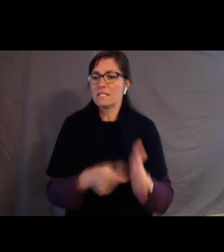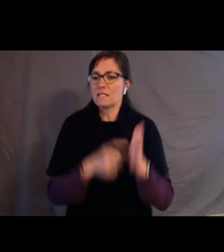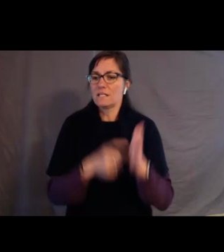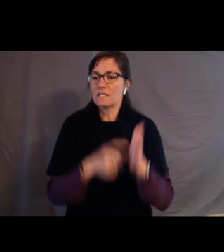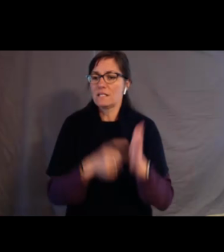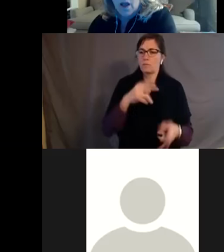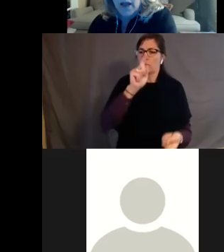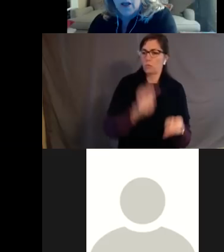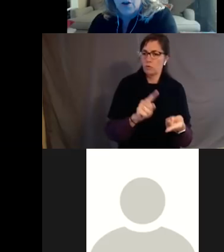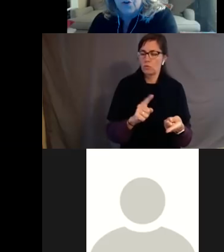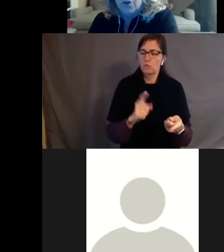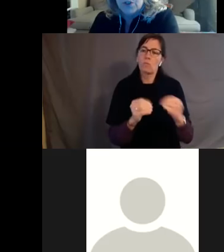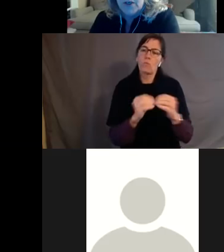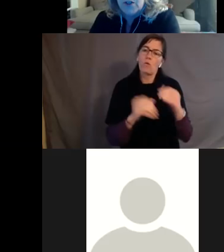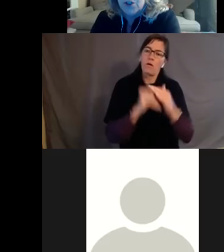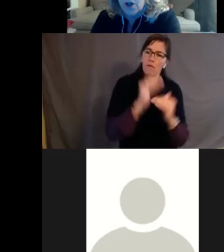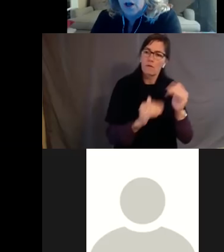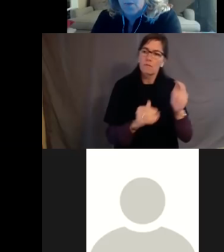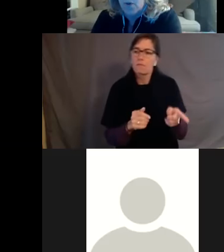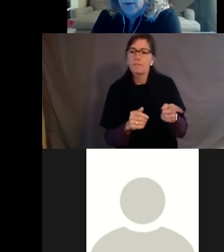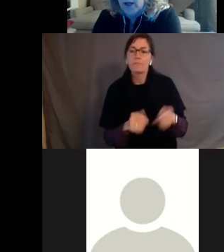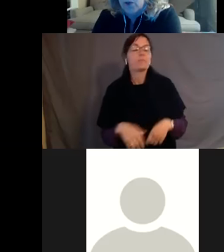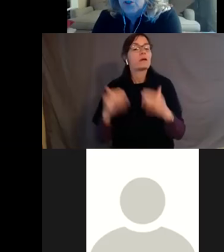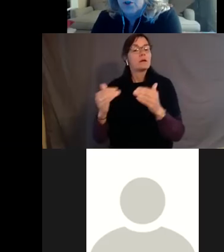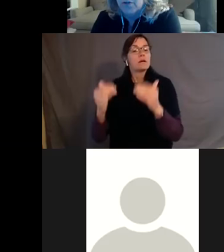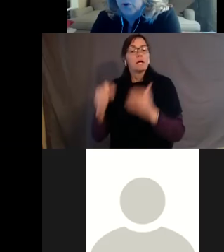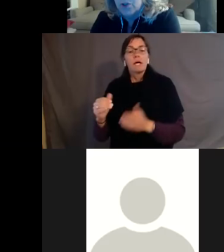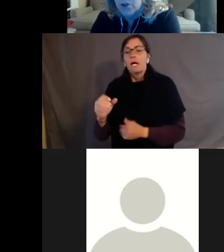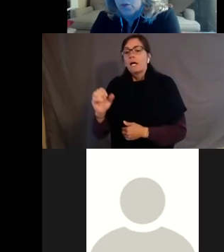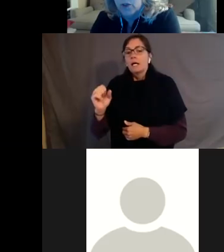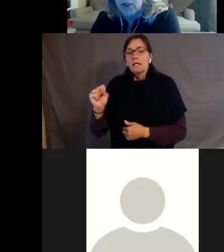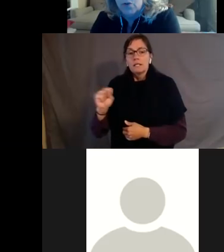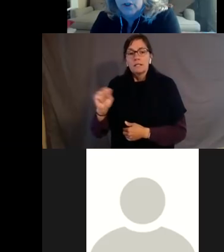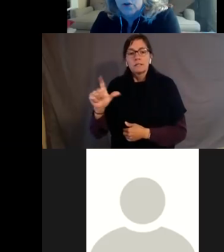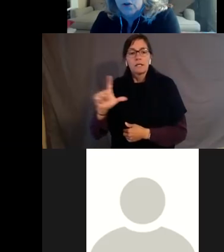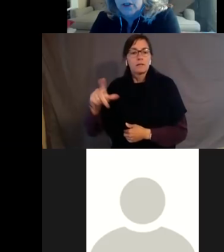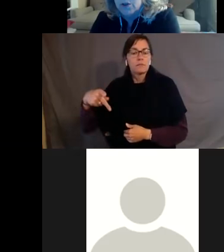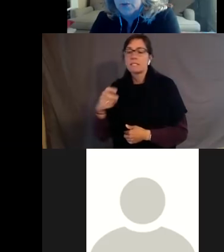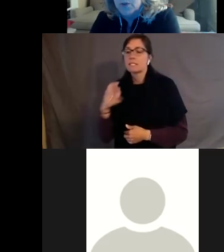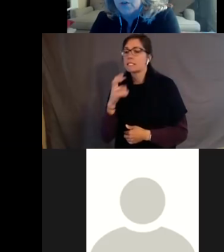use. And the speech language folks are really